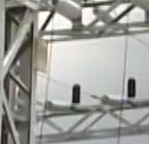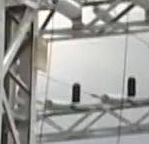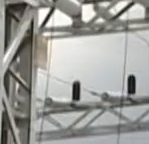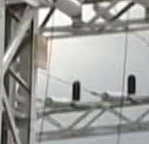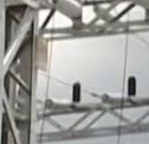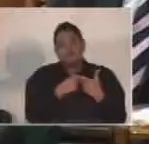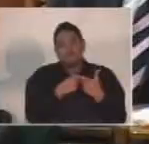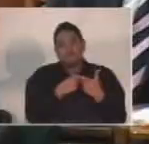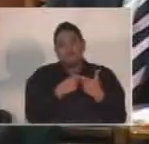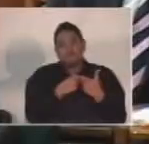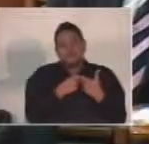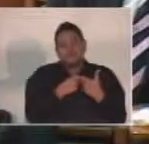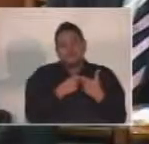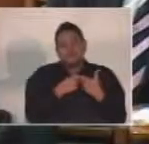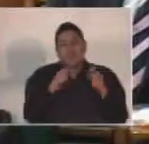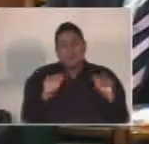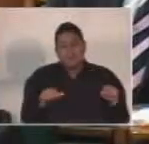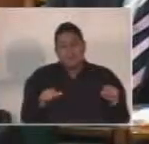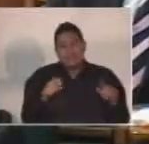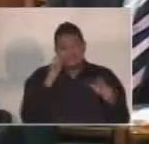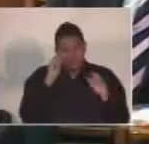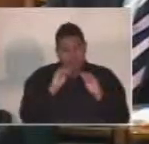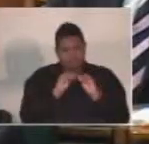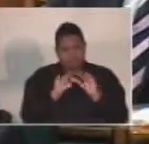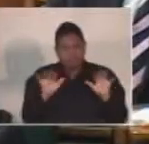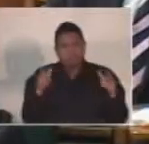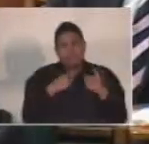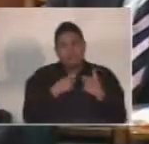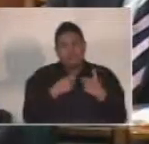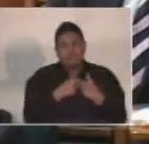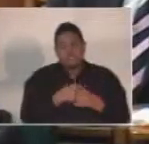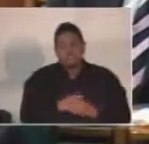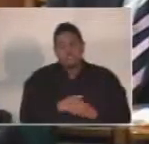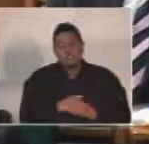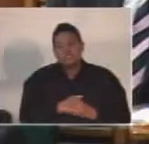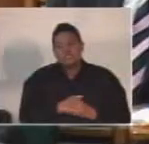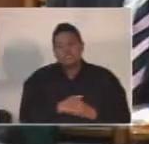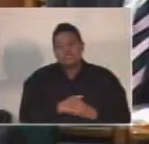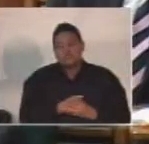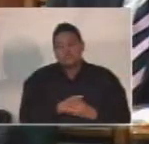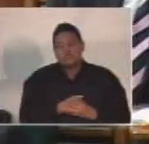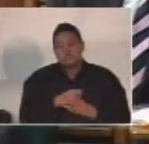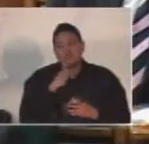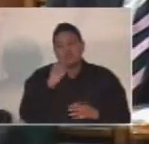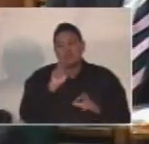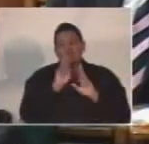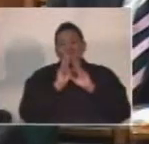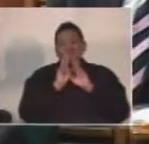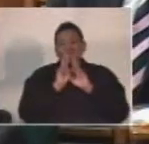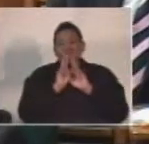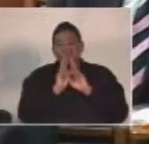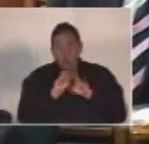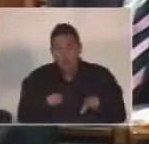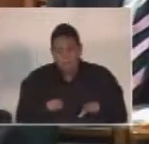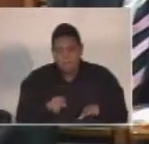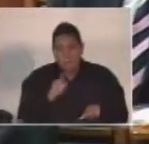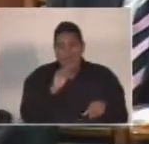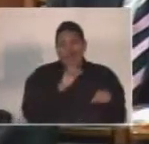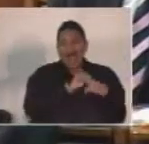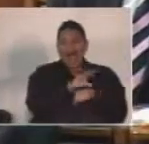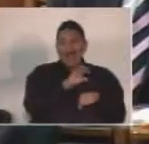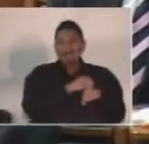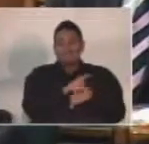energy project. The ESET will report to and advise